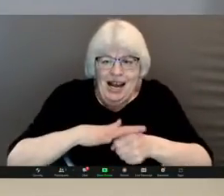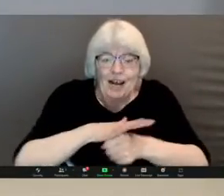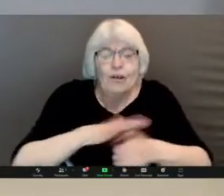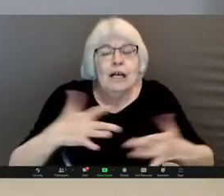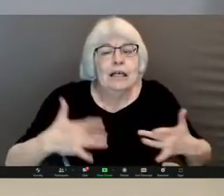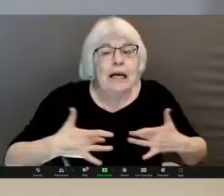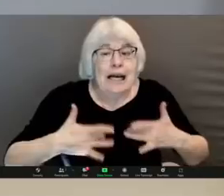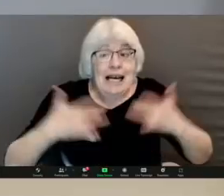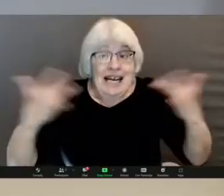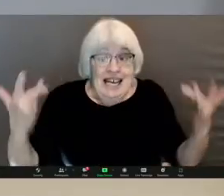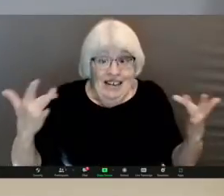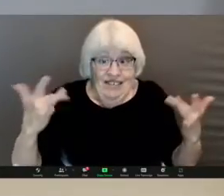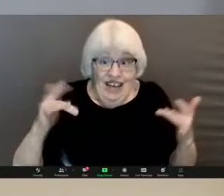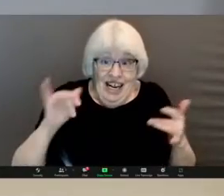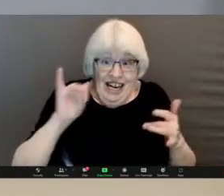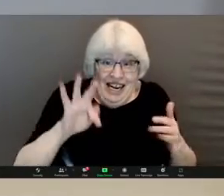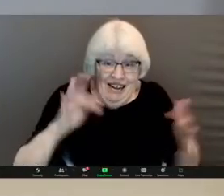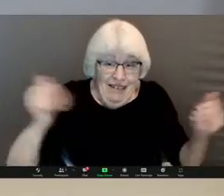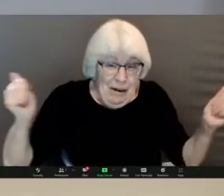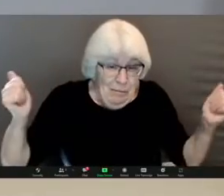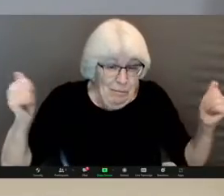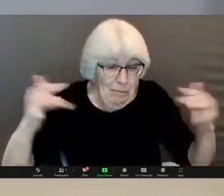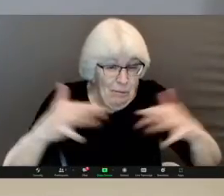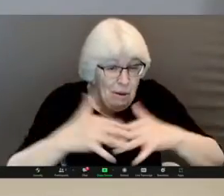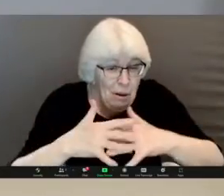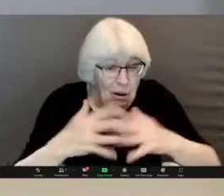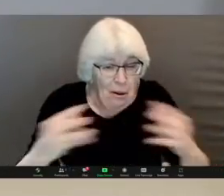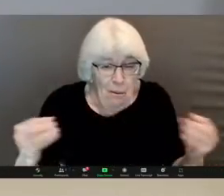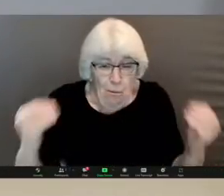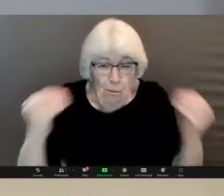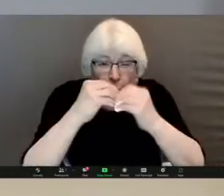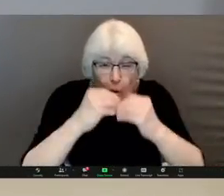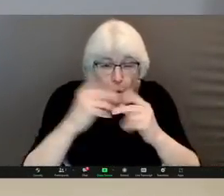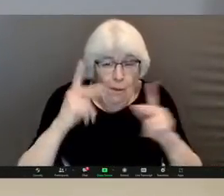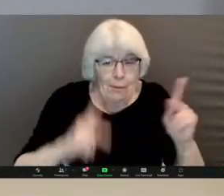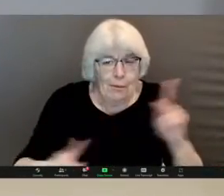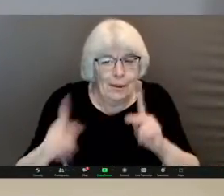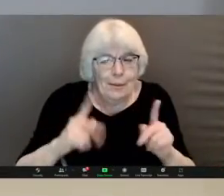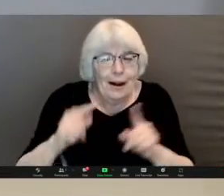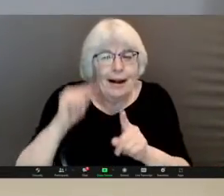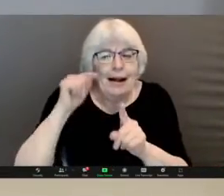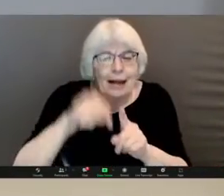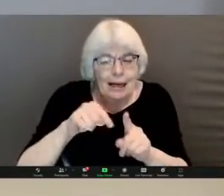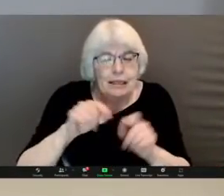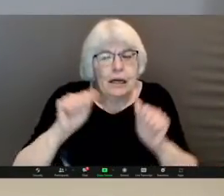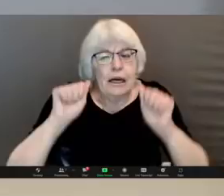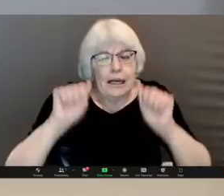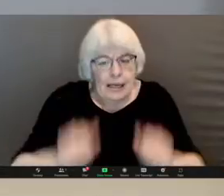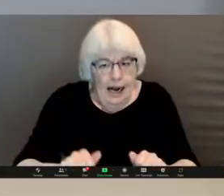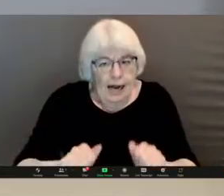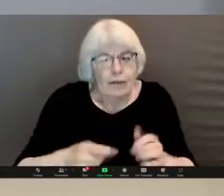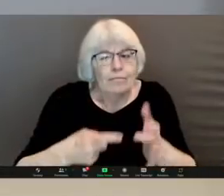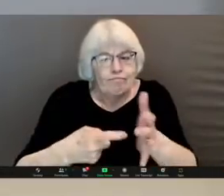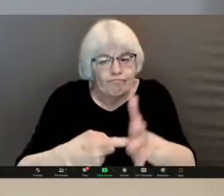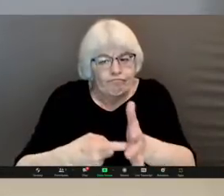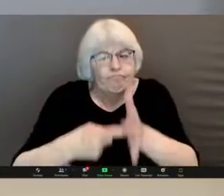participate. And I think we'll certainly be speaking much more about it in the next couple of